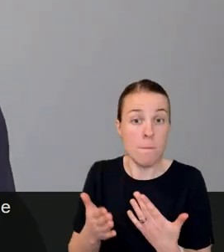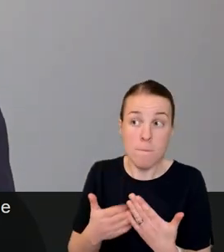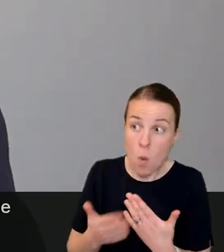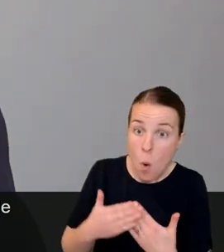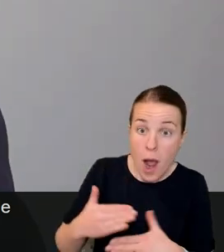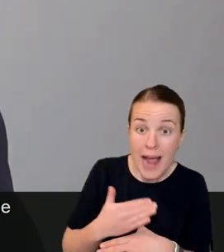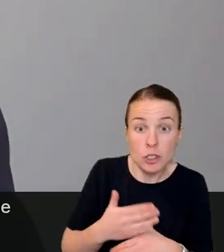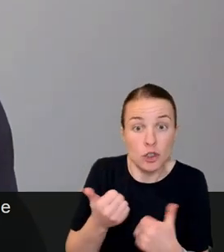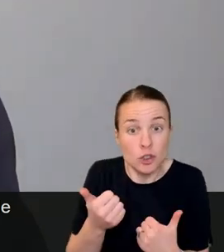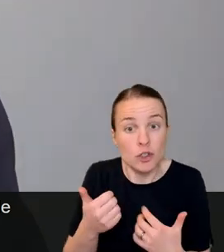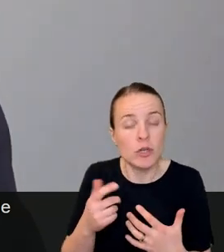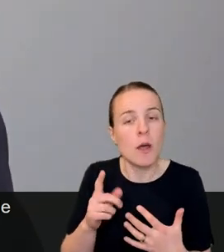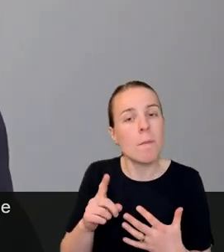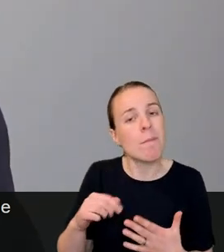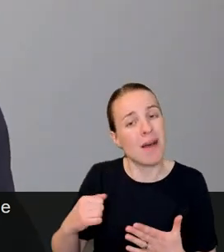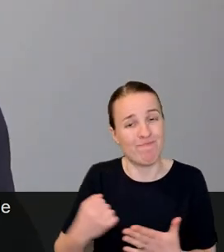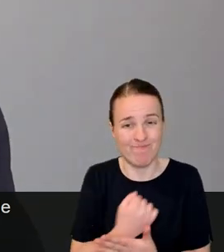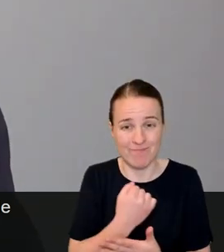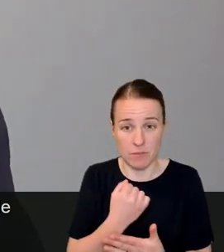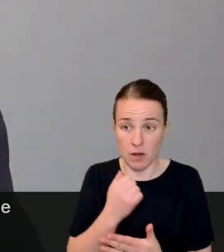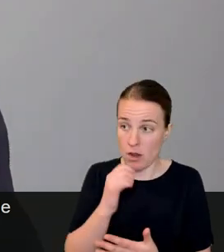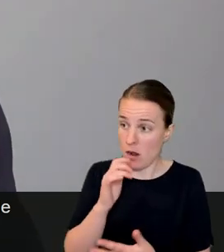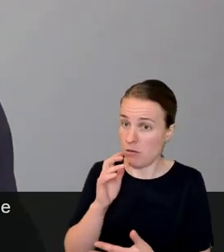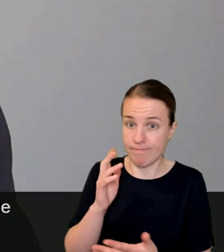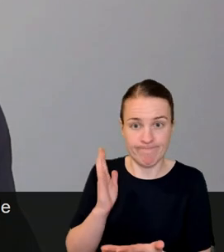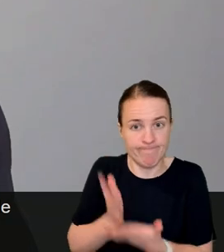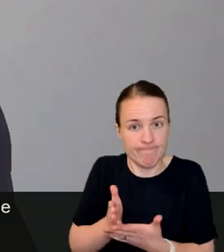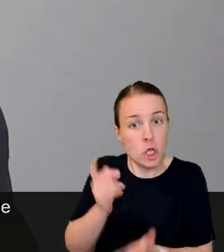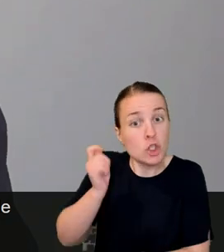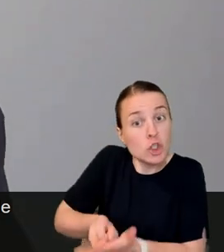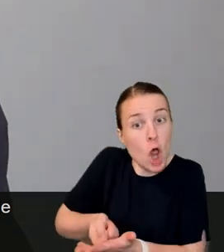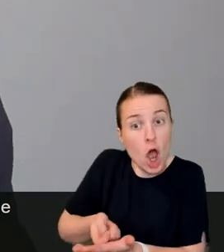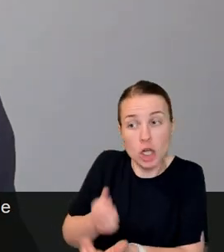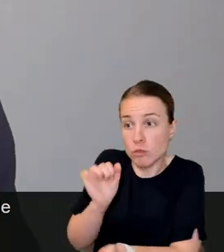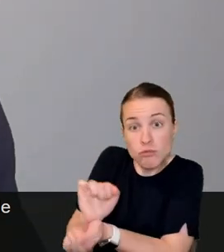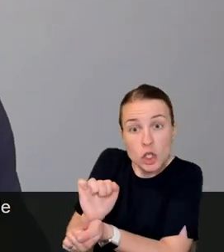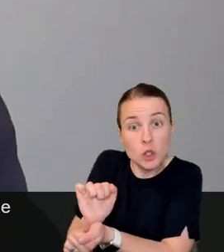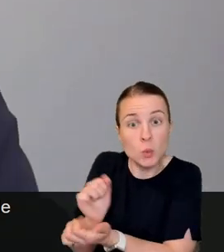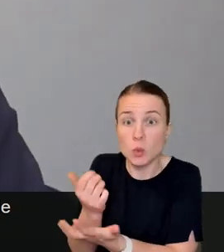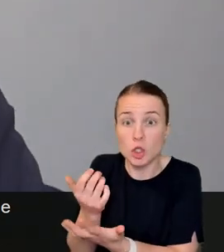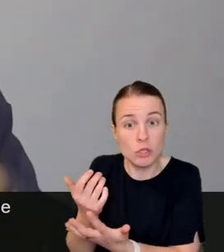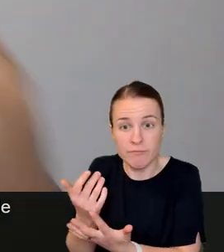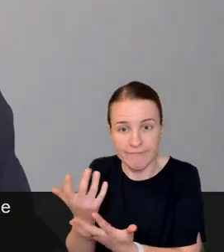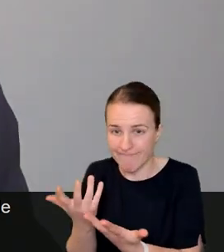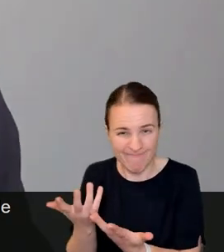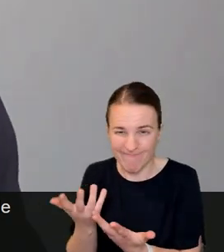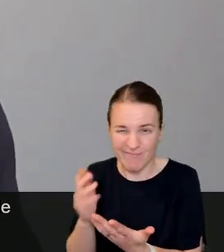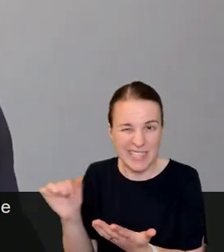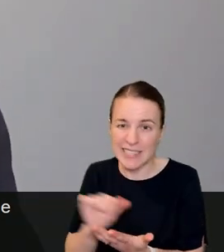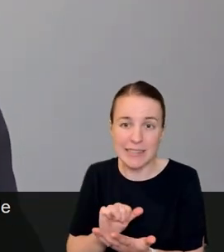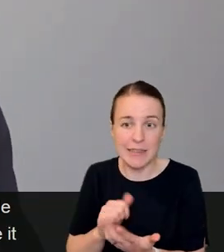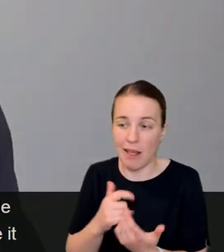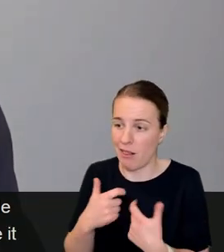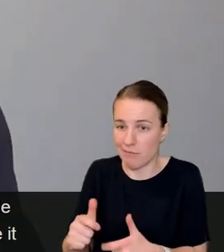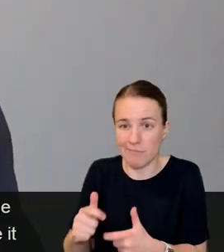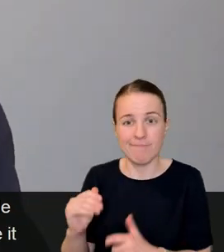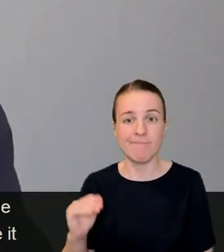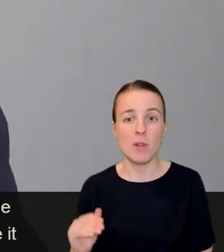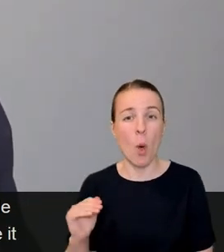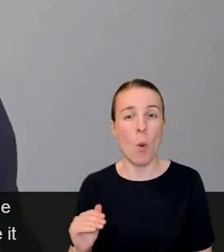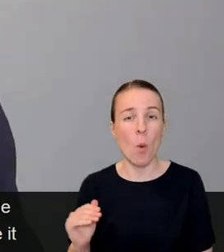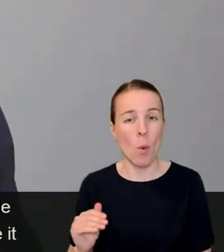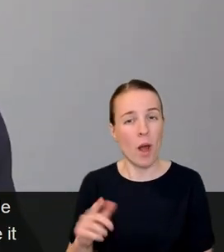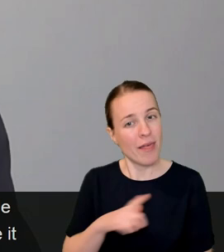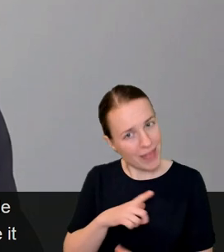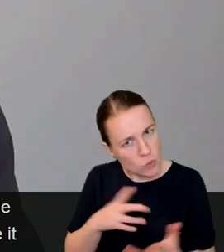of prosecutions, charges is still not where it should be. And that's why we're encouraging people to come forward,